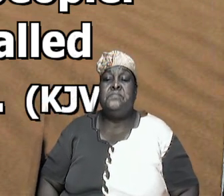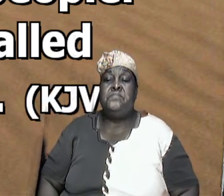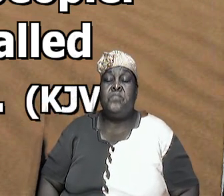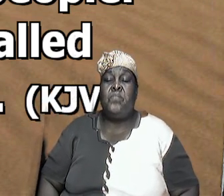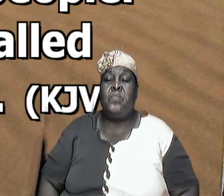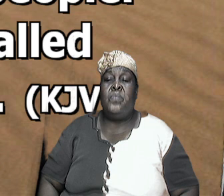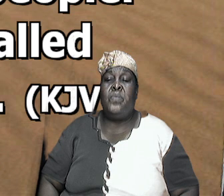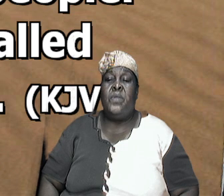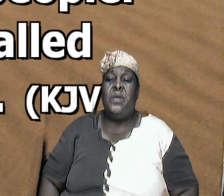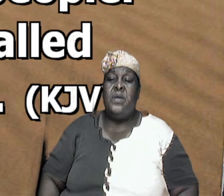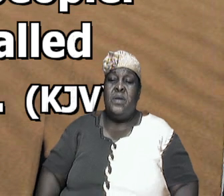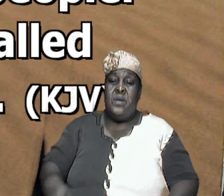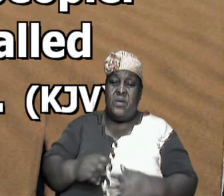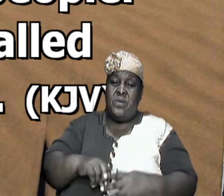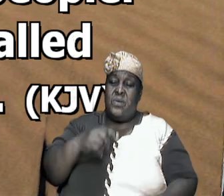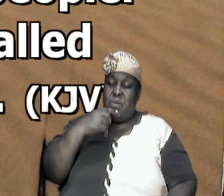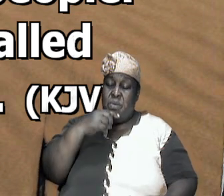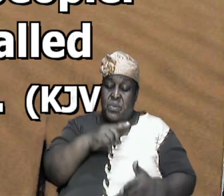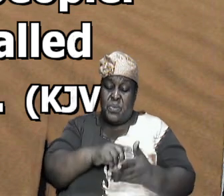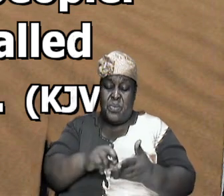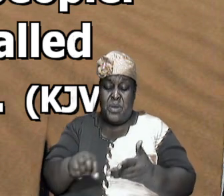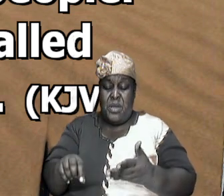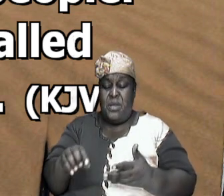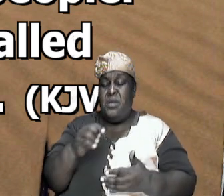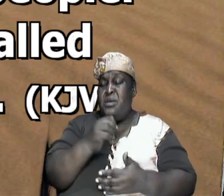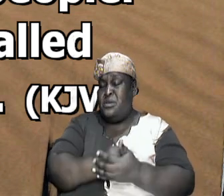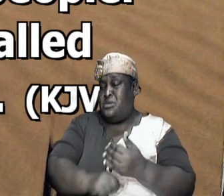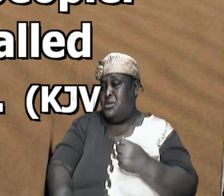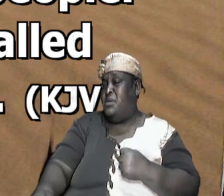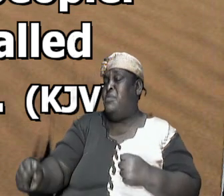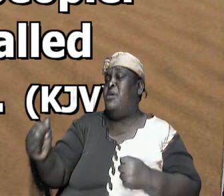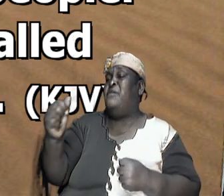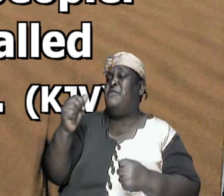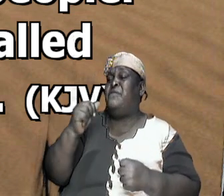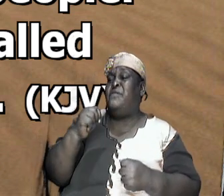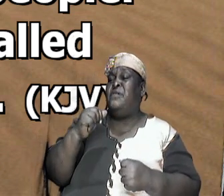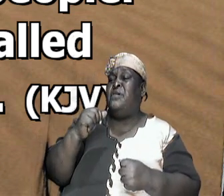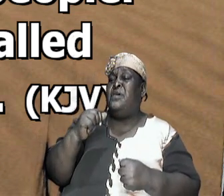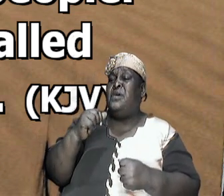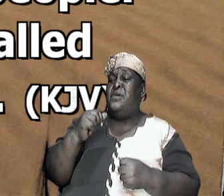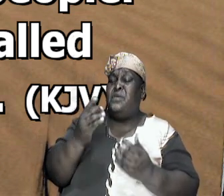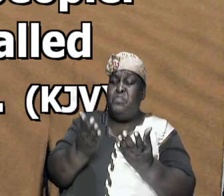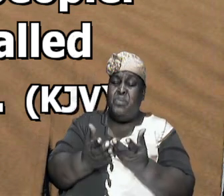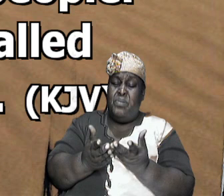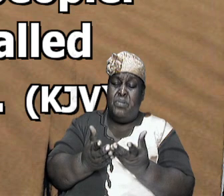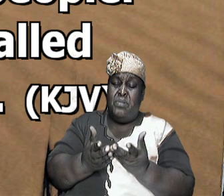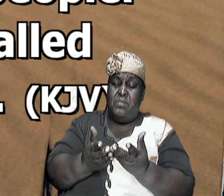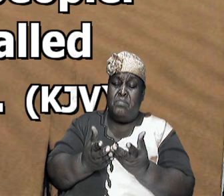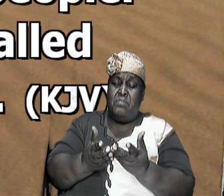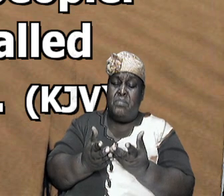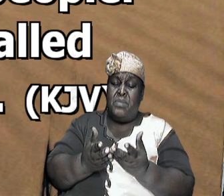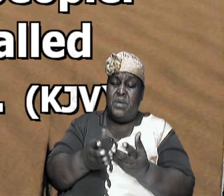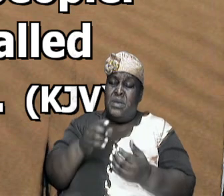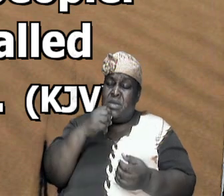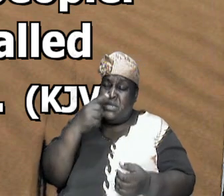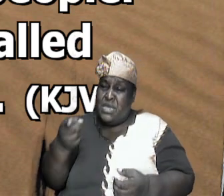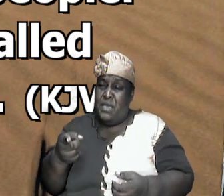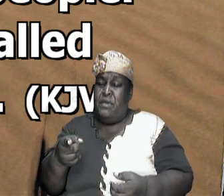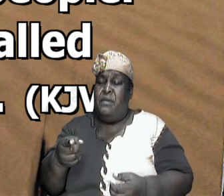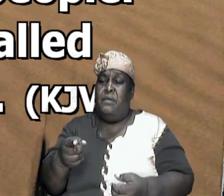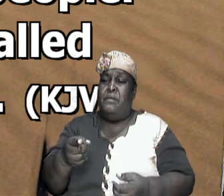of the documents that are out there, you know, I have come across some documents that actually say, you know, that